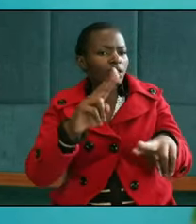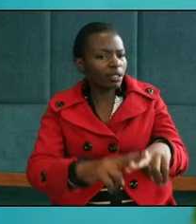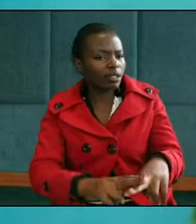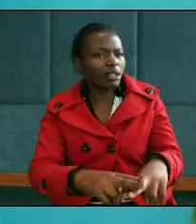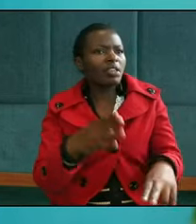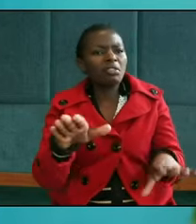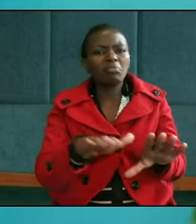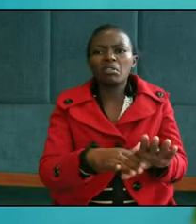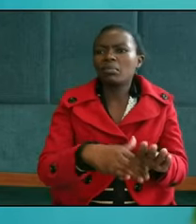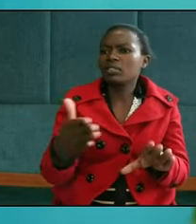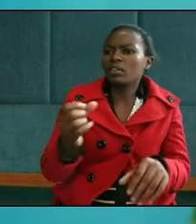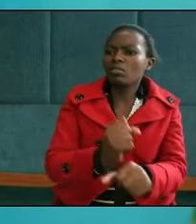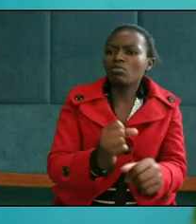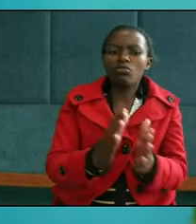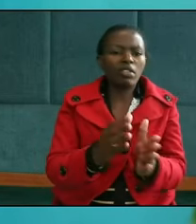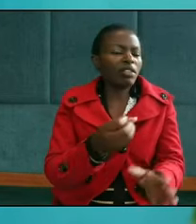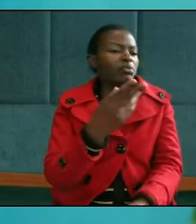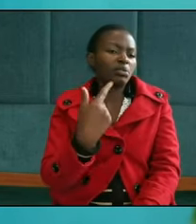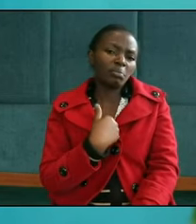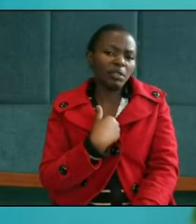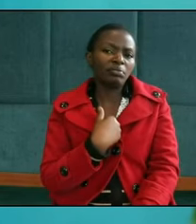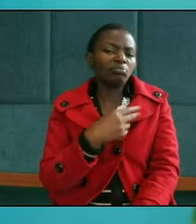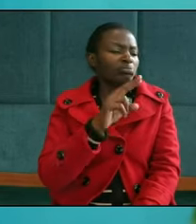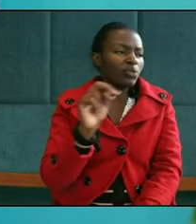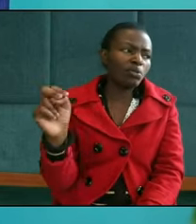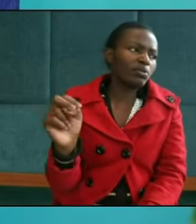These fellows here. This church, if I were not here.